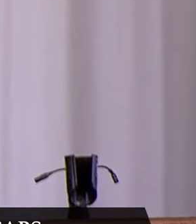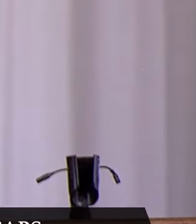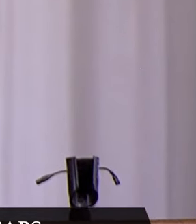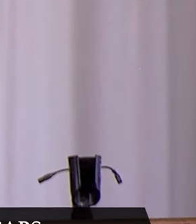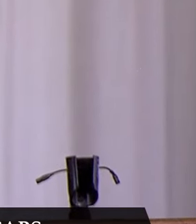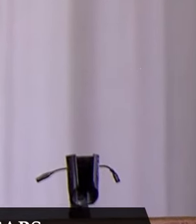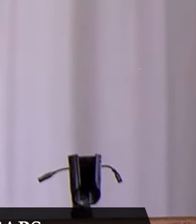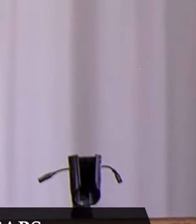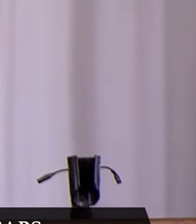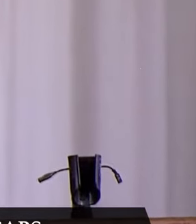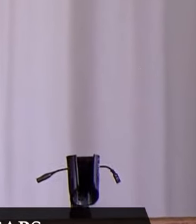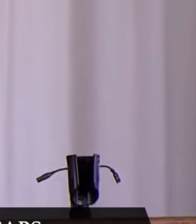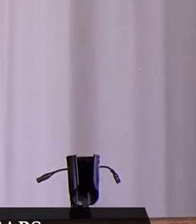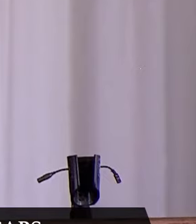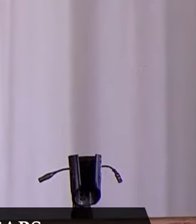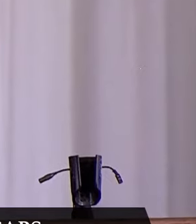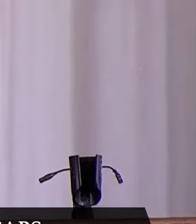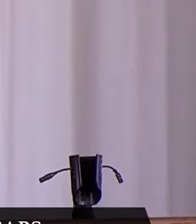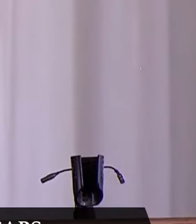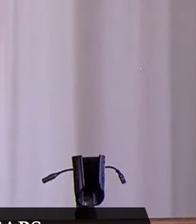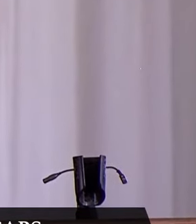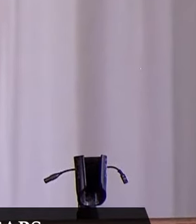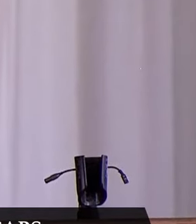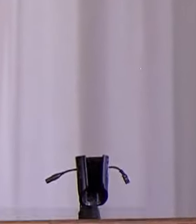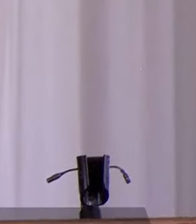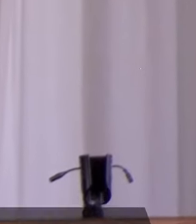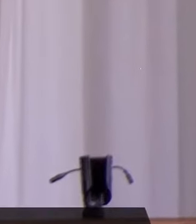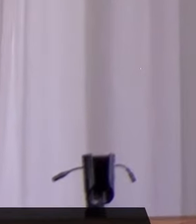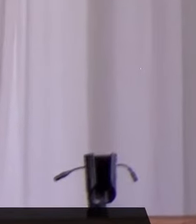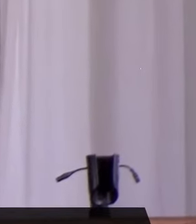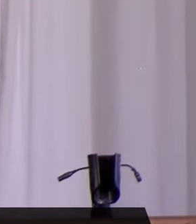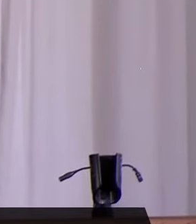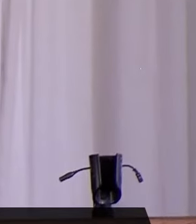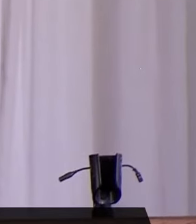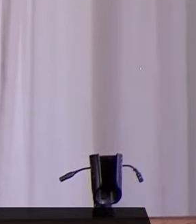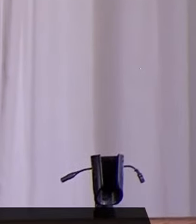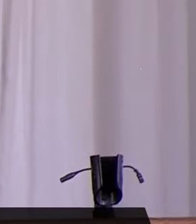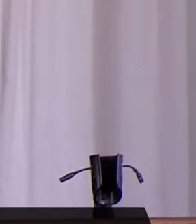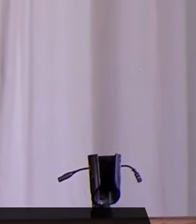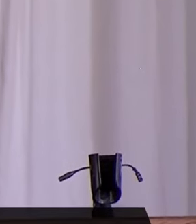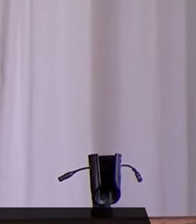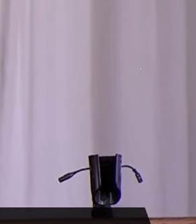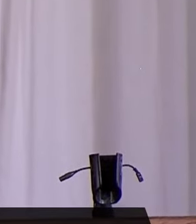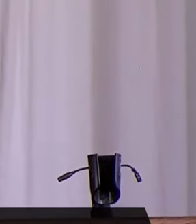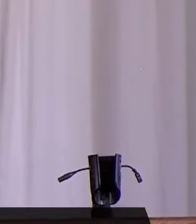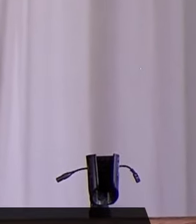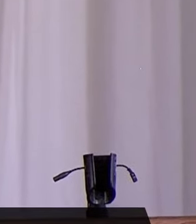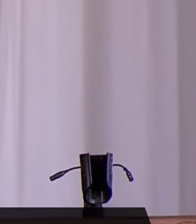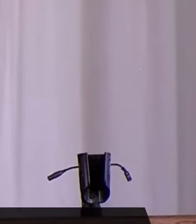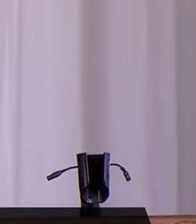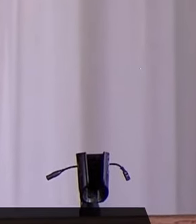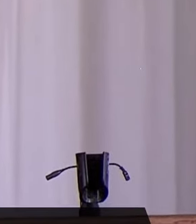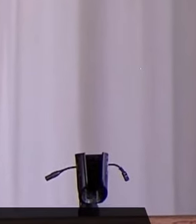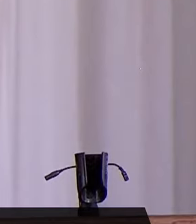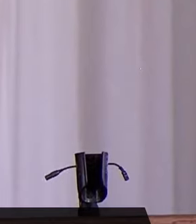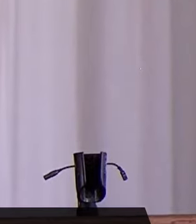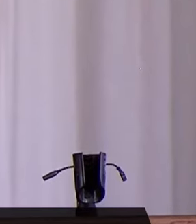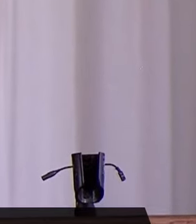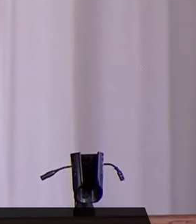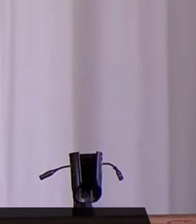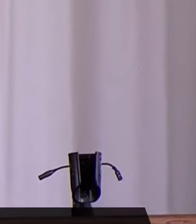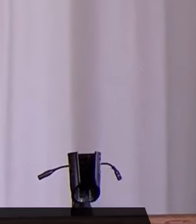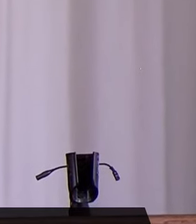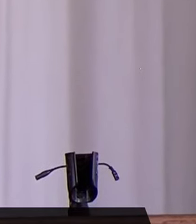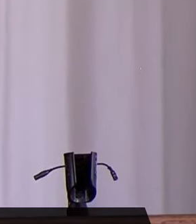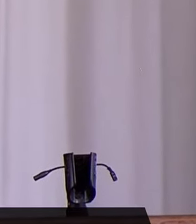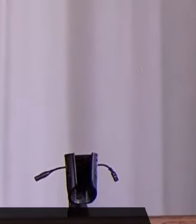anthem will now be played by the South African Police Service Band. All members in uniform are